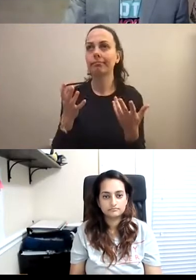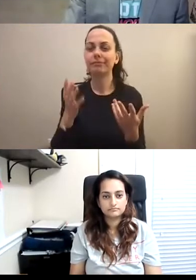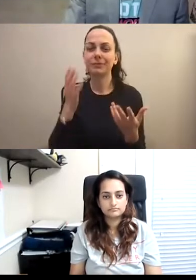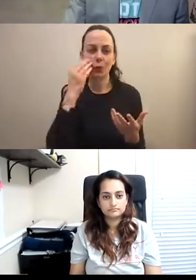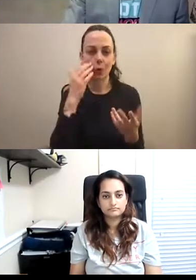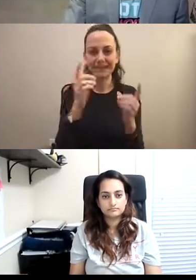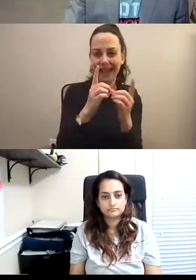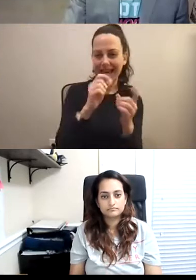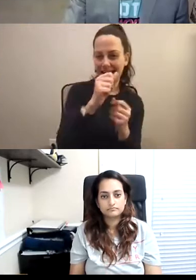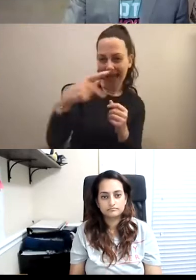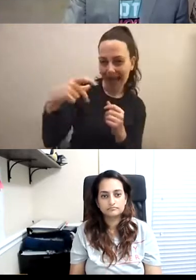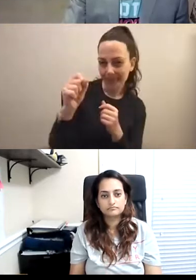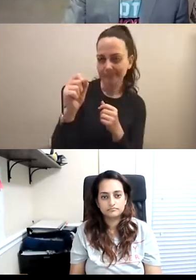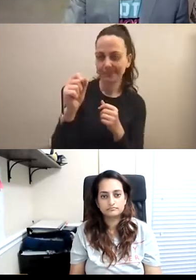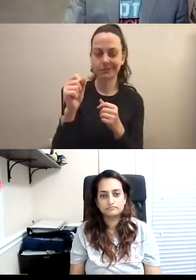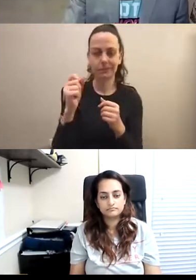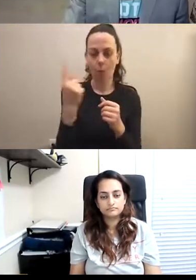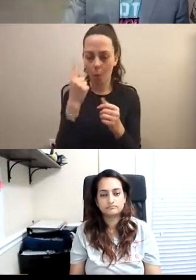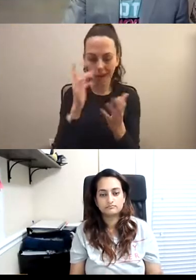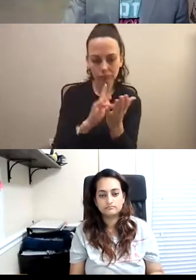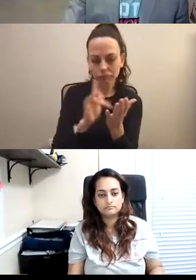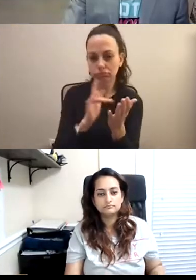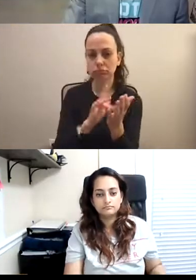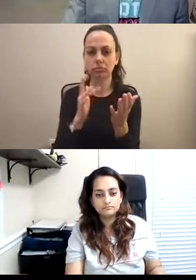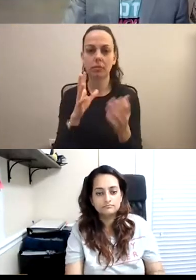dating apps constantly, and